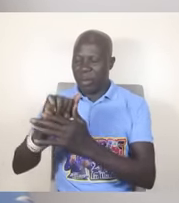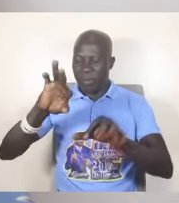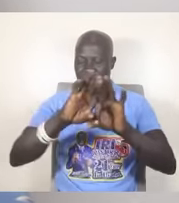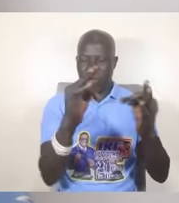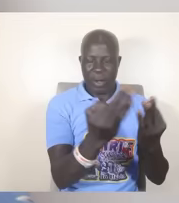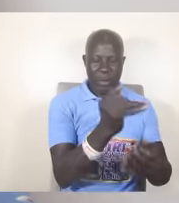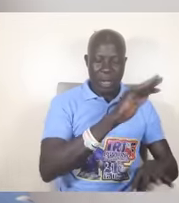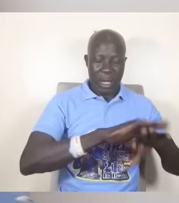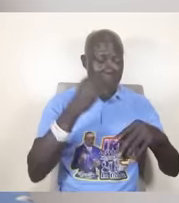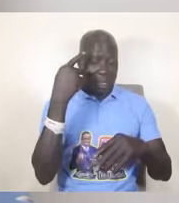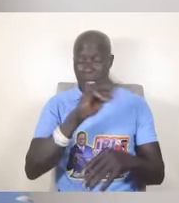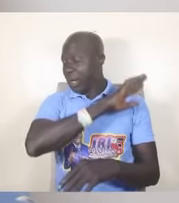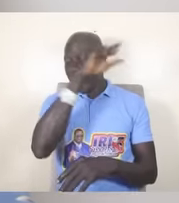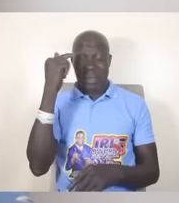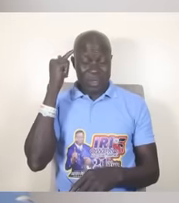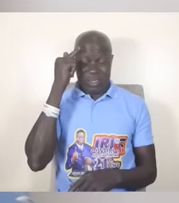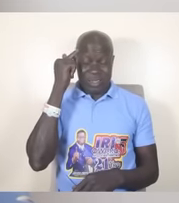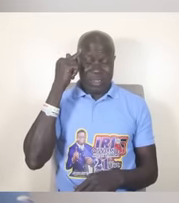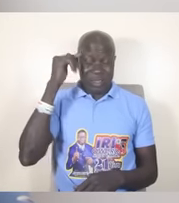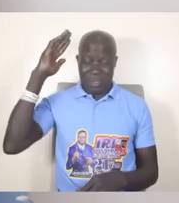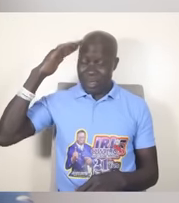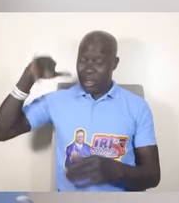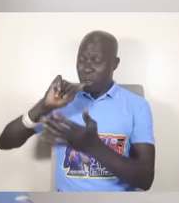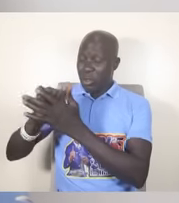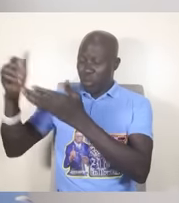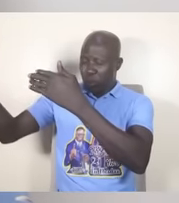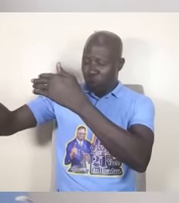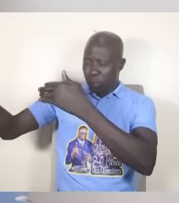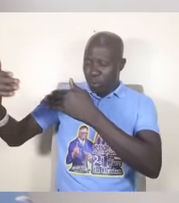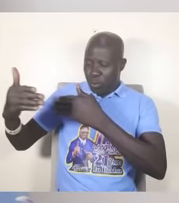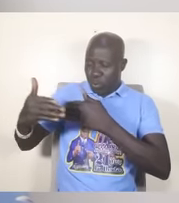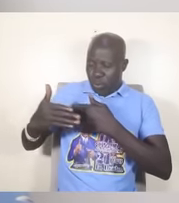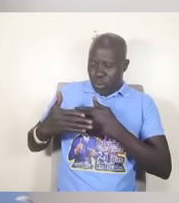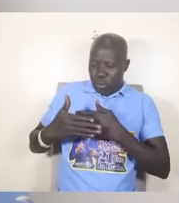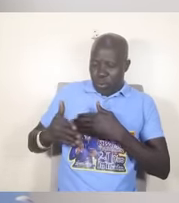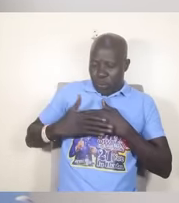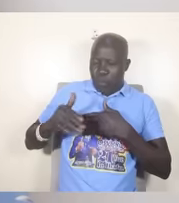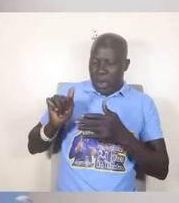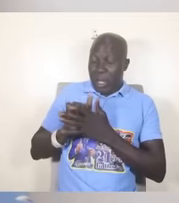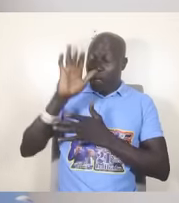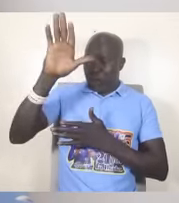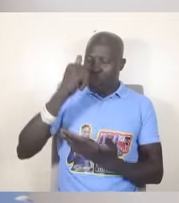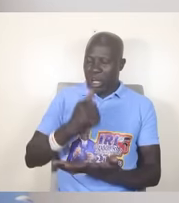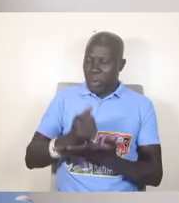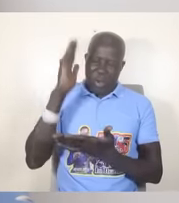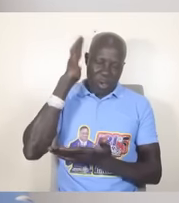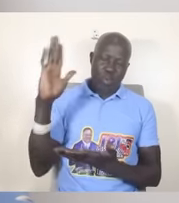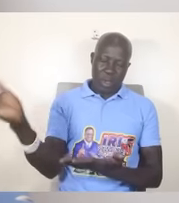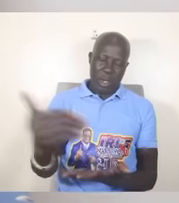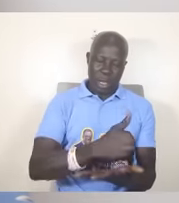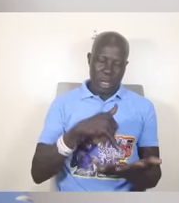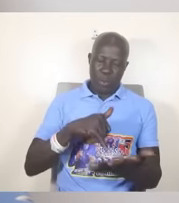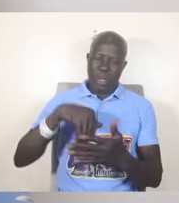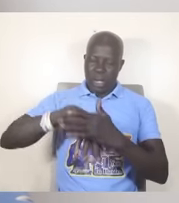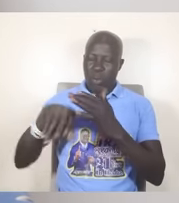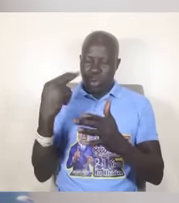family. Kenyo ki furasi. That you not notice. Amo ti mo fine ni yan se. But that draw one back. Ami e ma claim one. Your aim will claim.